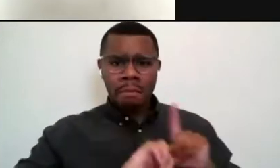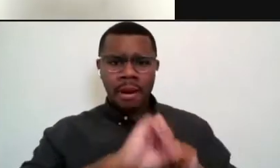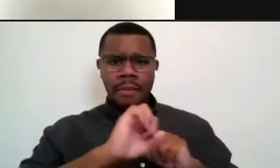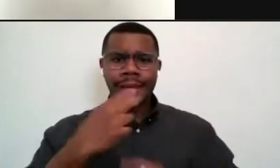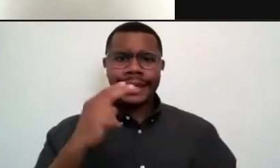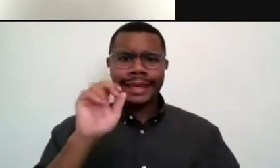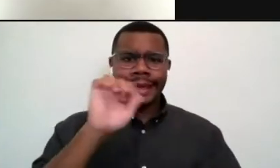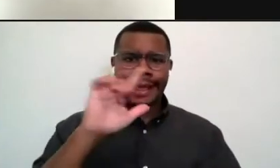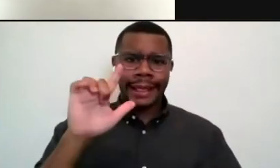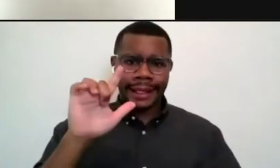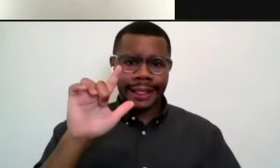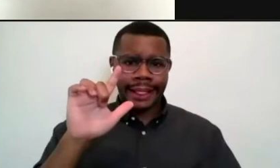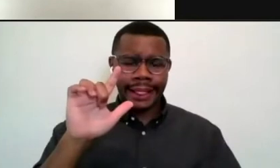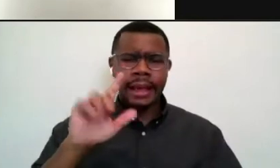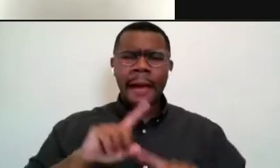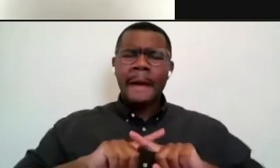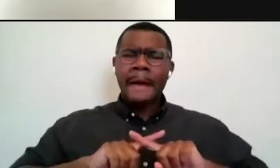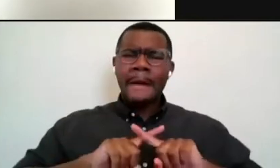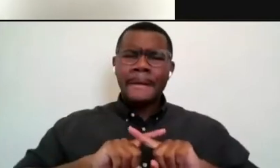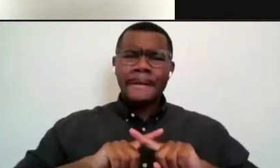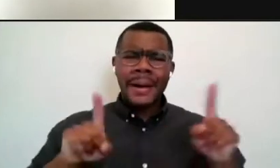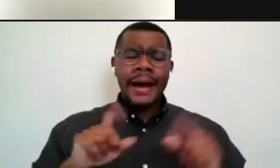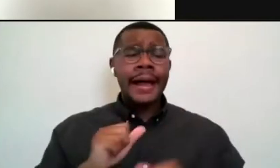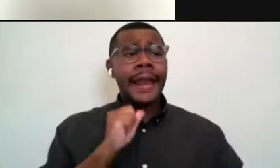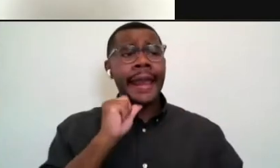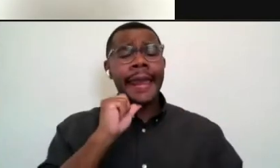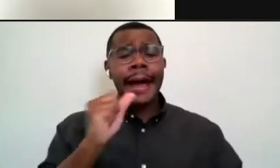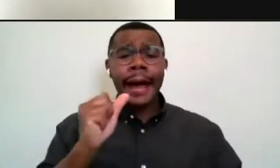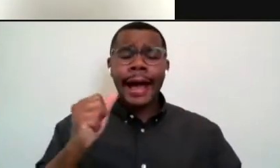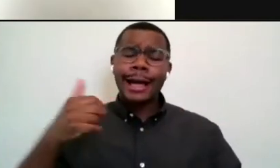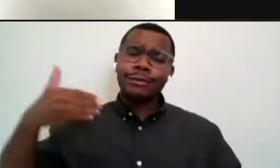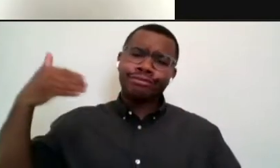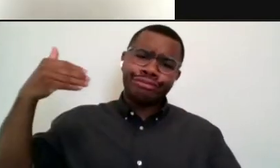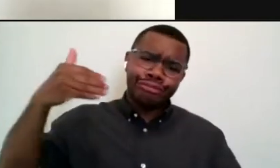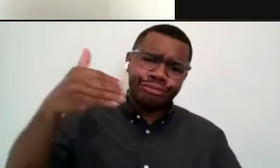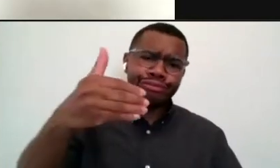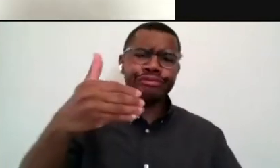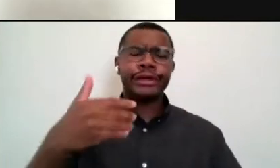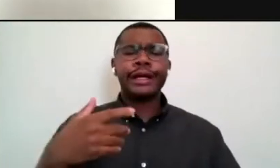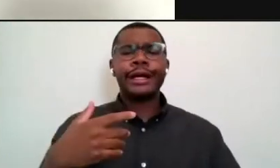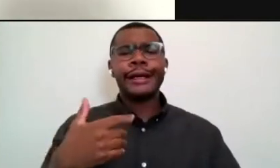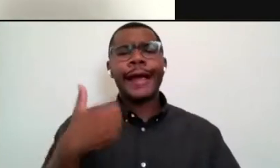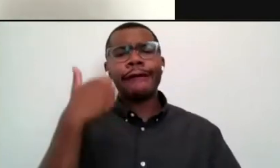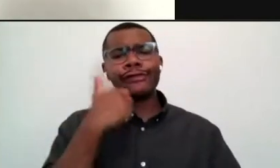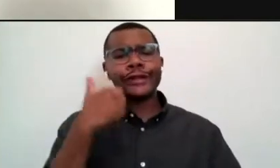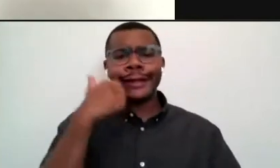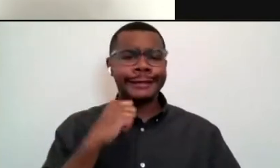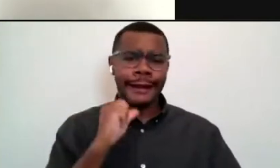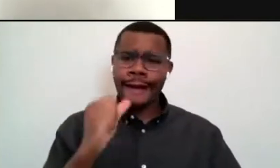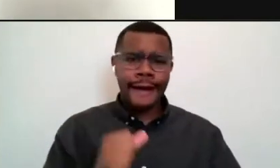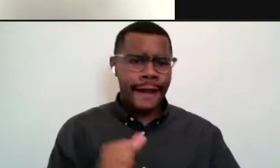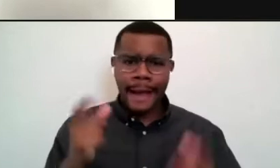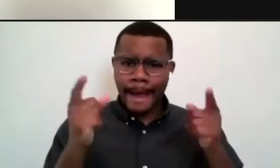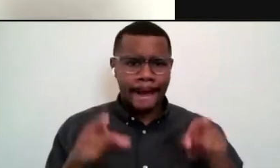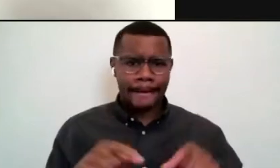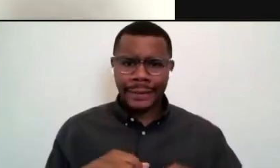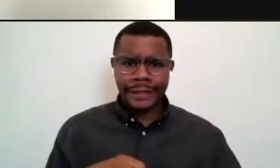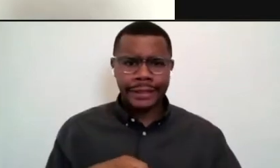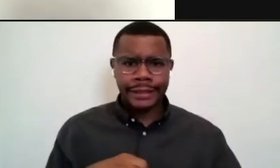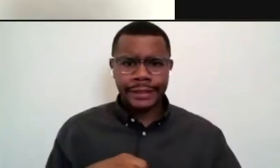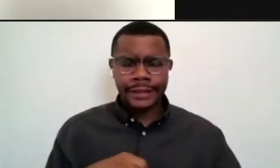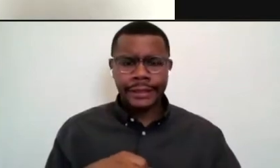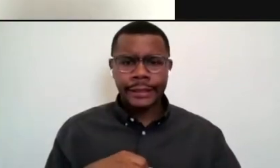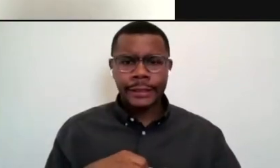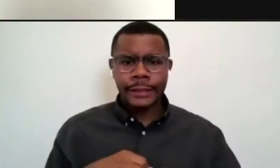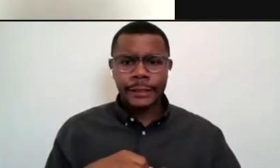It's not the norm that to kind of like, oh, we're in rehearsal when there's like, kind of like healing of it. There's kind of like a remarkable lack